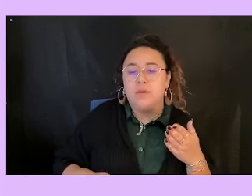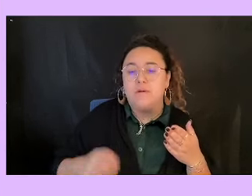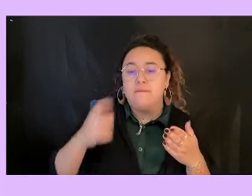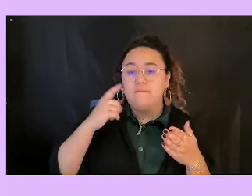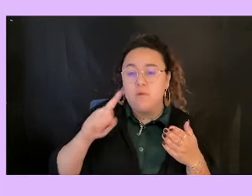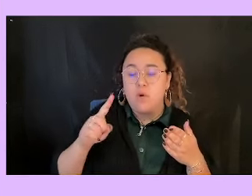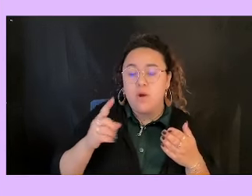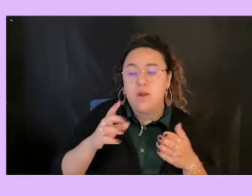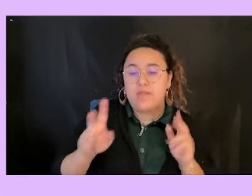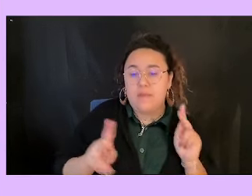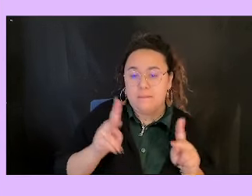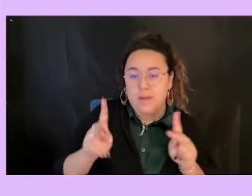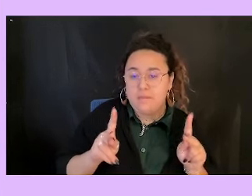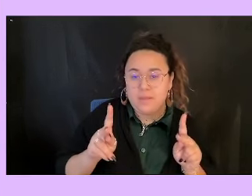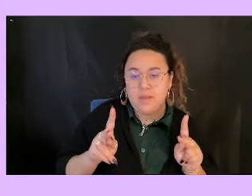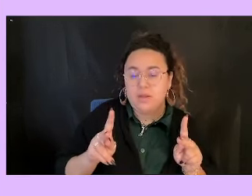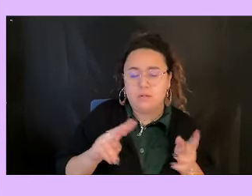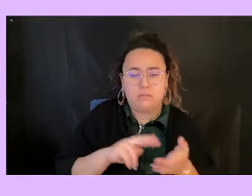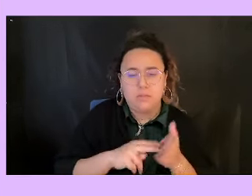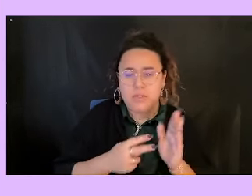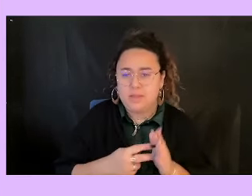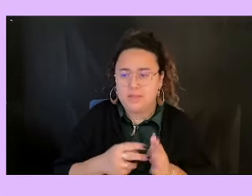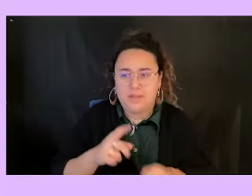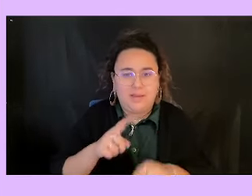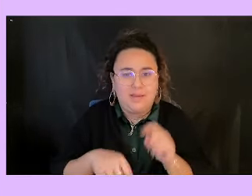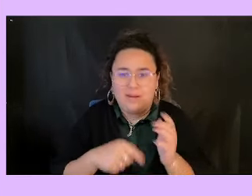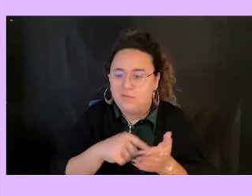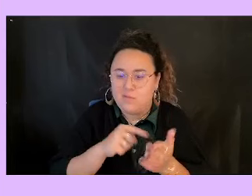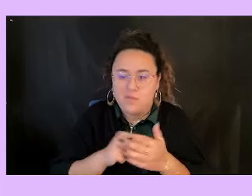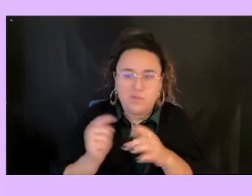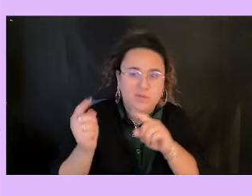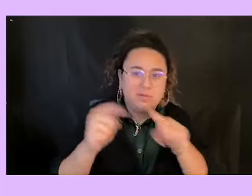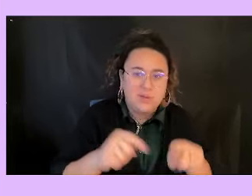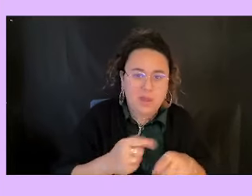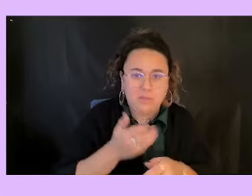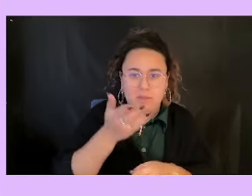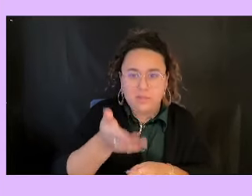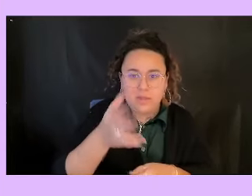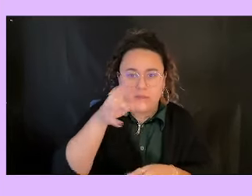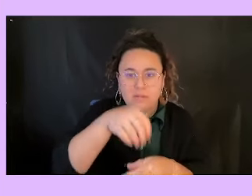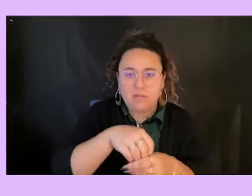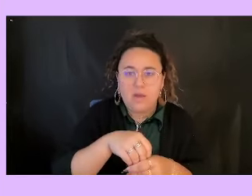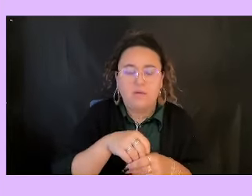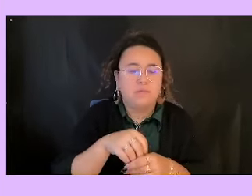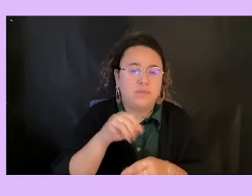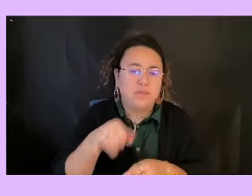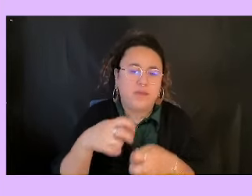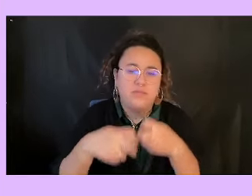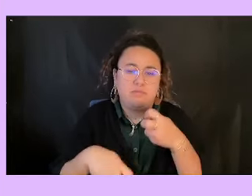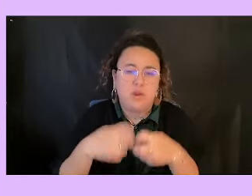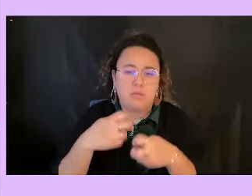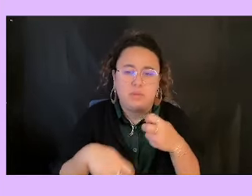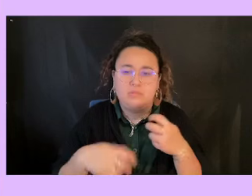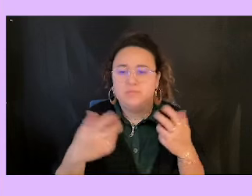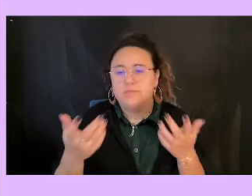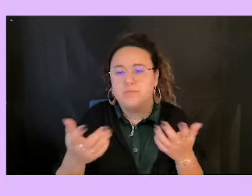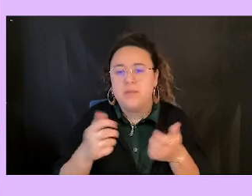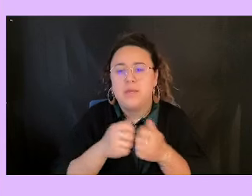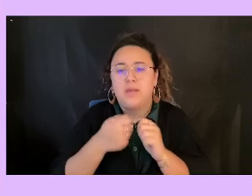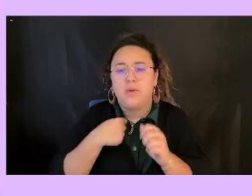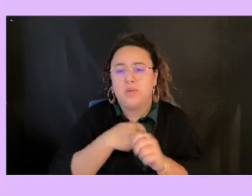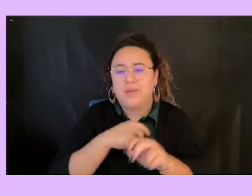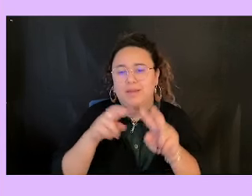have the means to actually do the thing or be there. And that is a problem. And so how can we interrogate